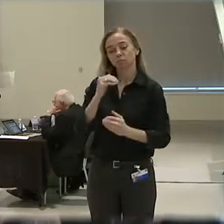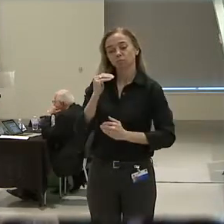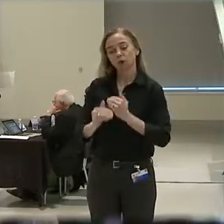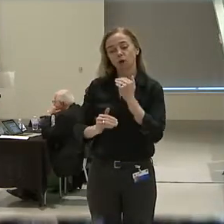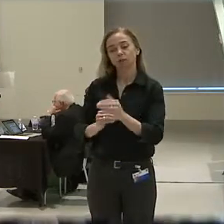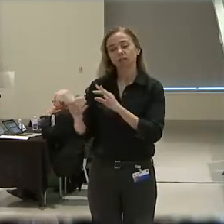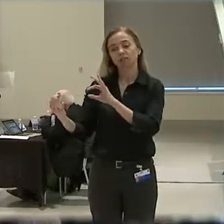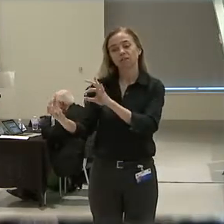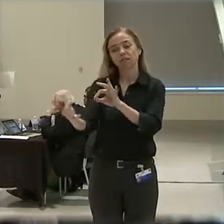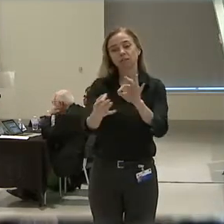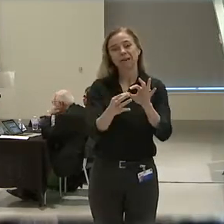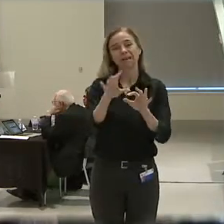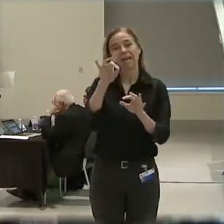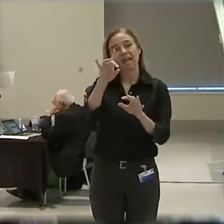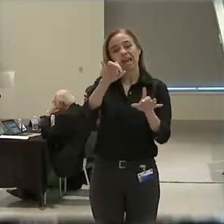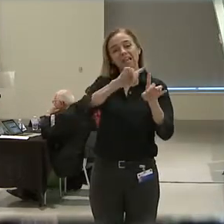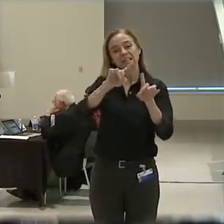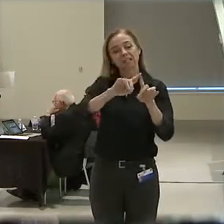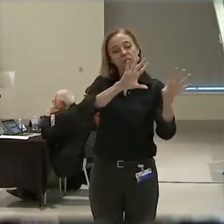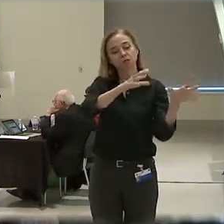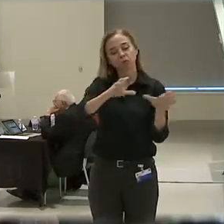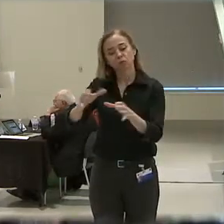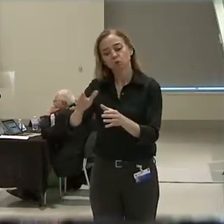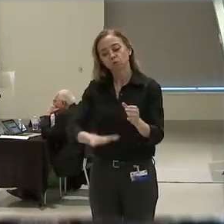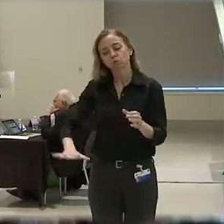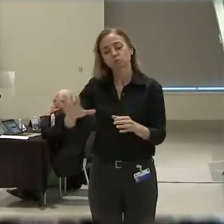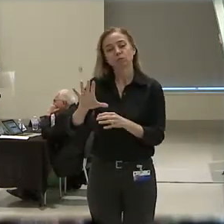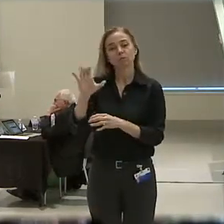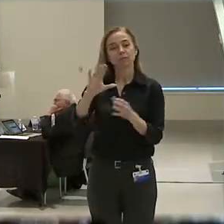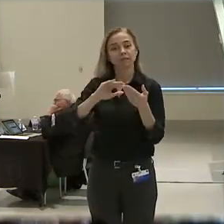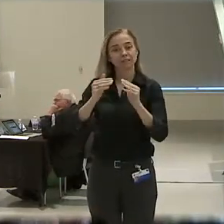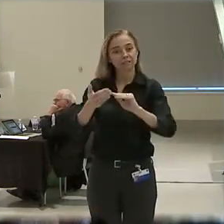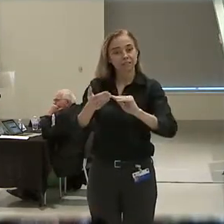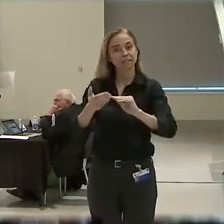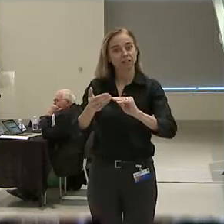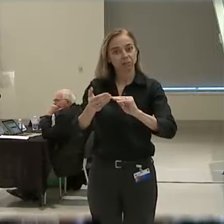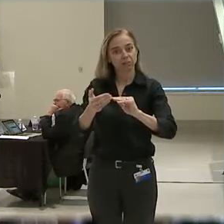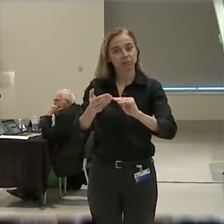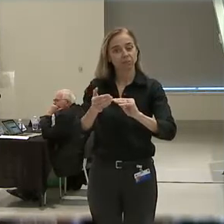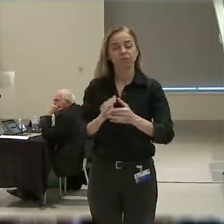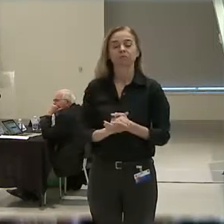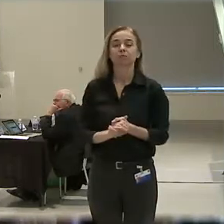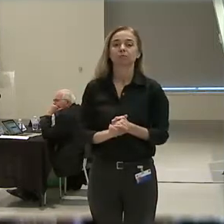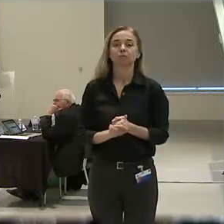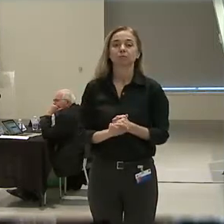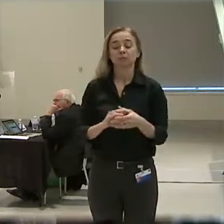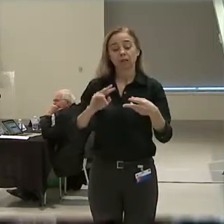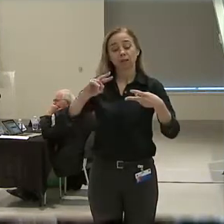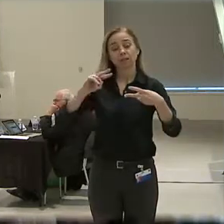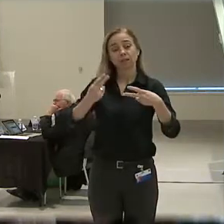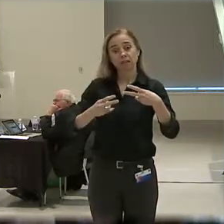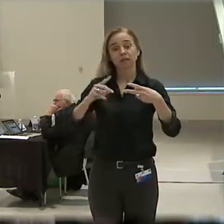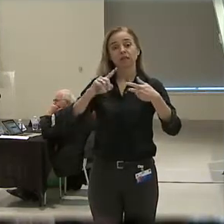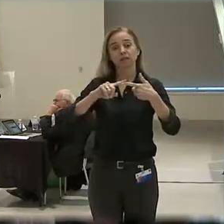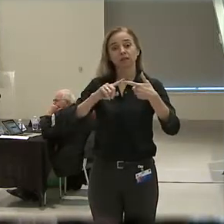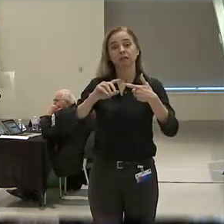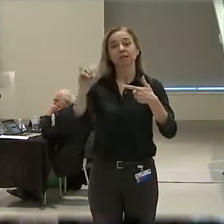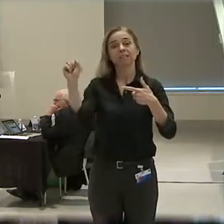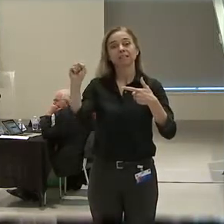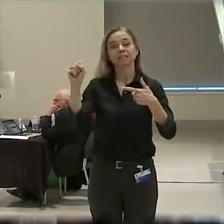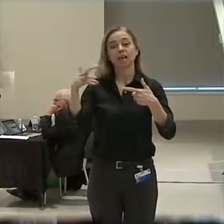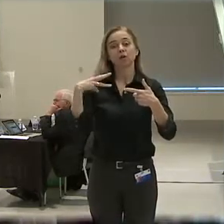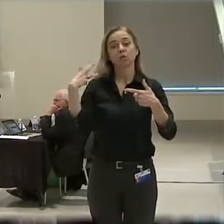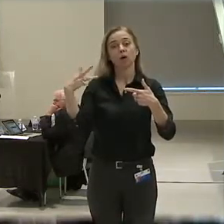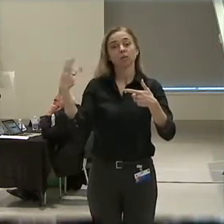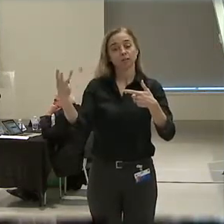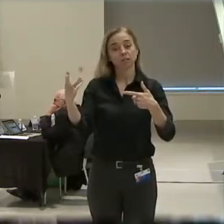from 8 different stakeholder groups in the city around police reform. The second example is in Seattle, Washington,